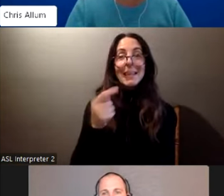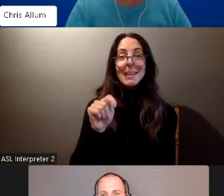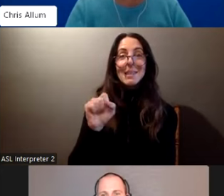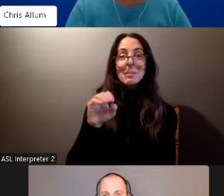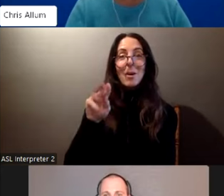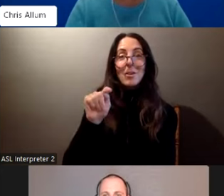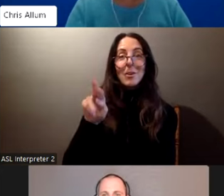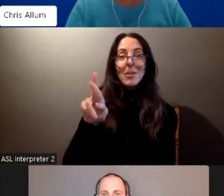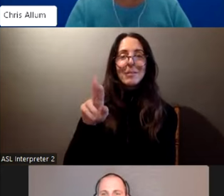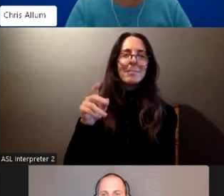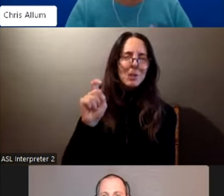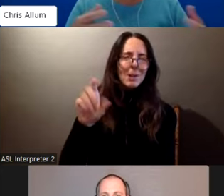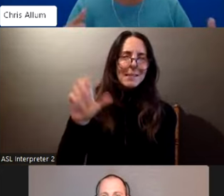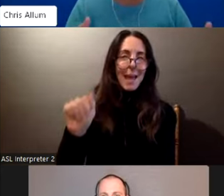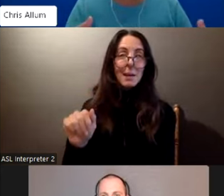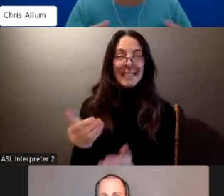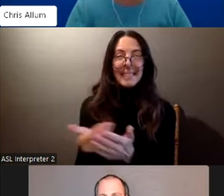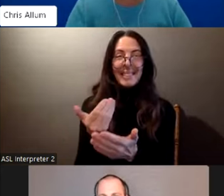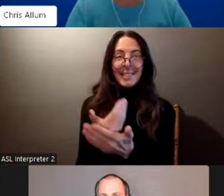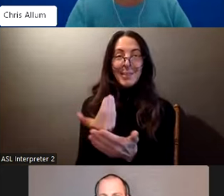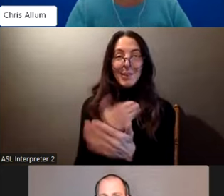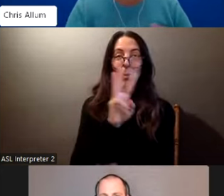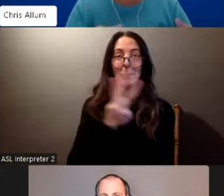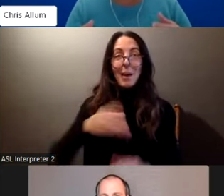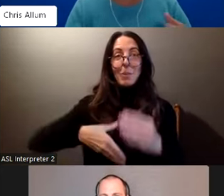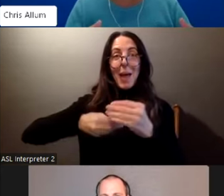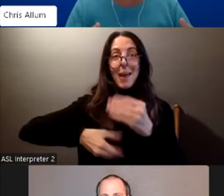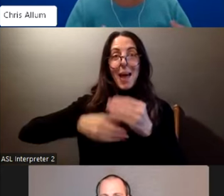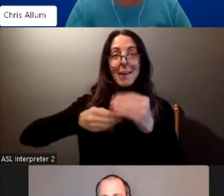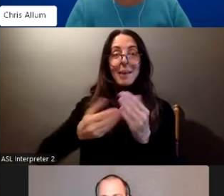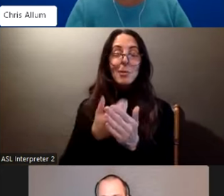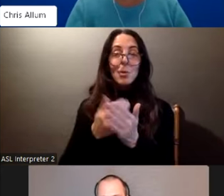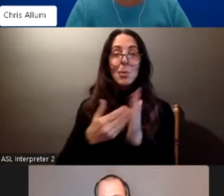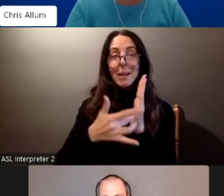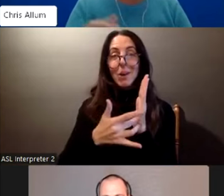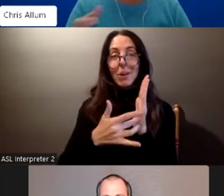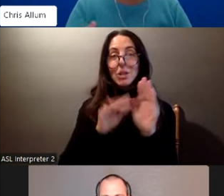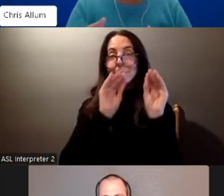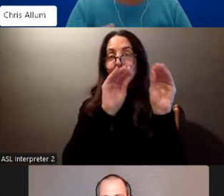recently relaunched because we added some new technology